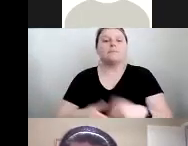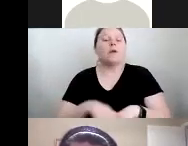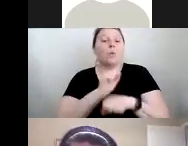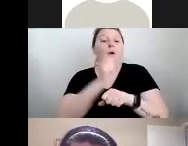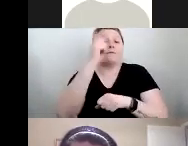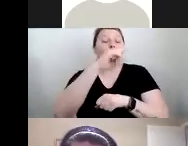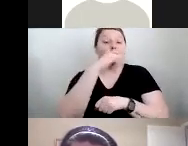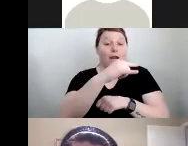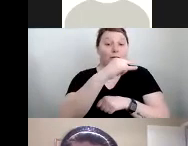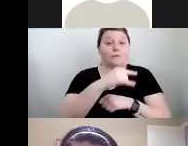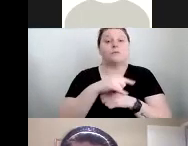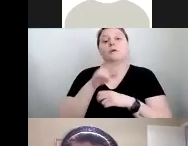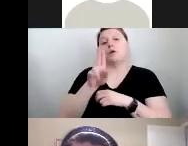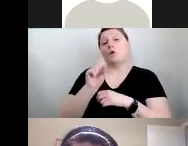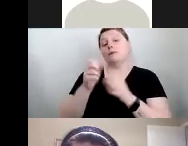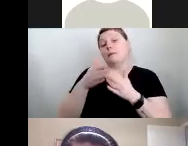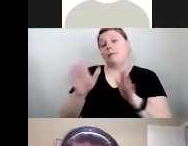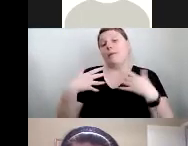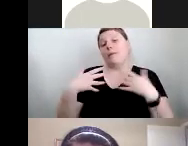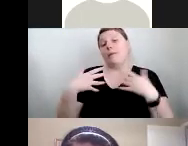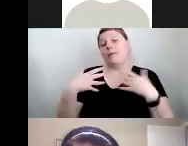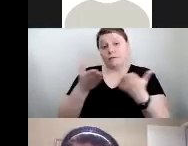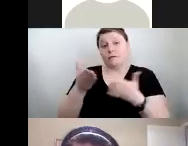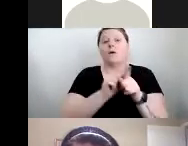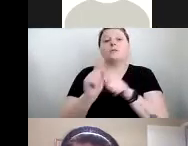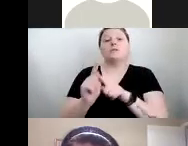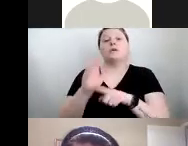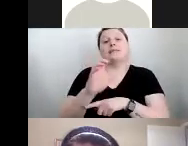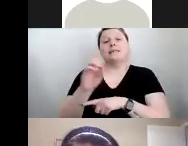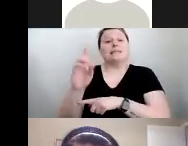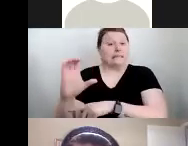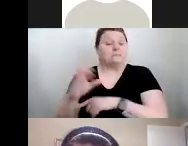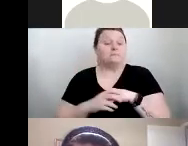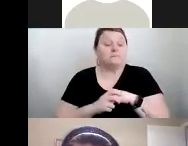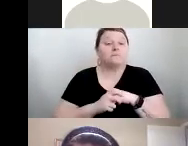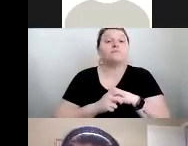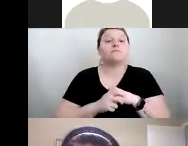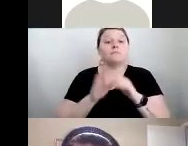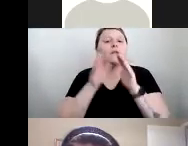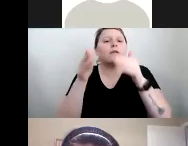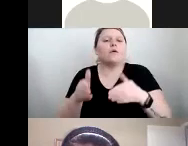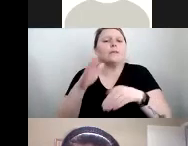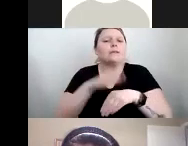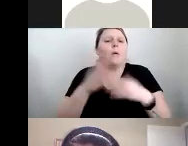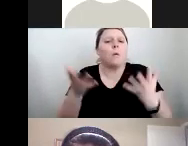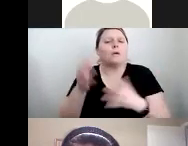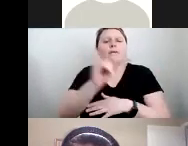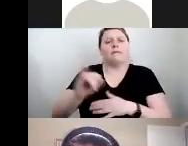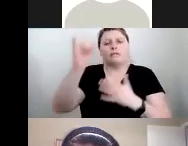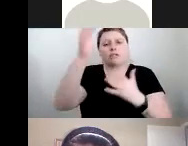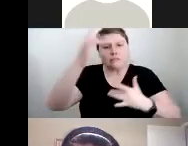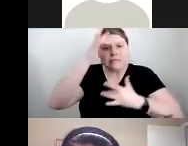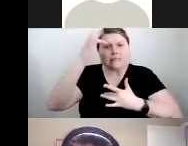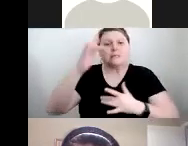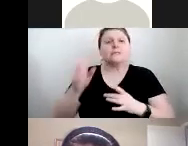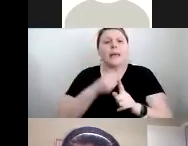U.S. Public Health Service, and Centers for Disease Control and Prevention, concentrating on infectious diseases impacting